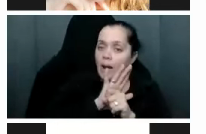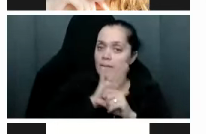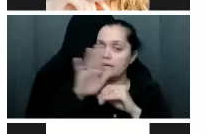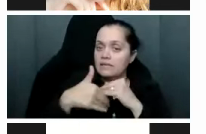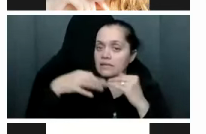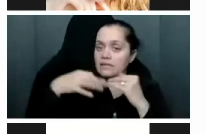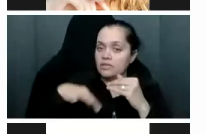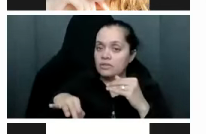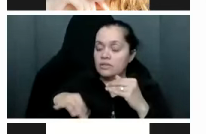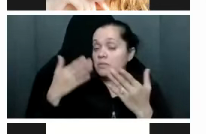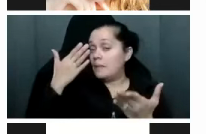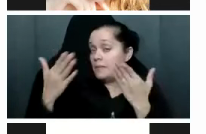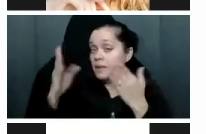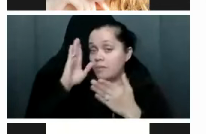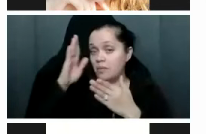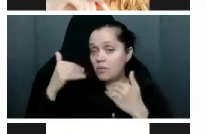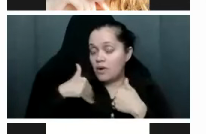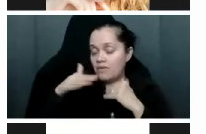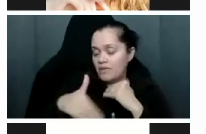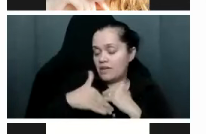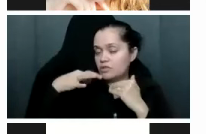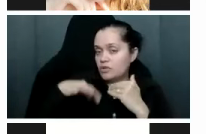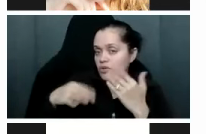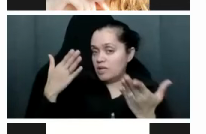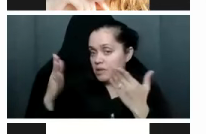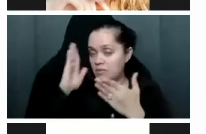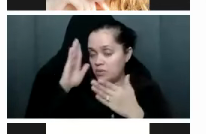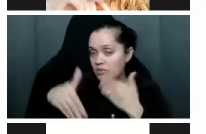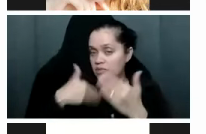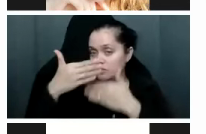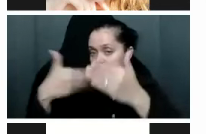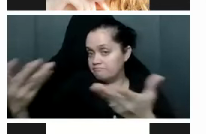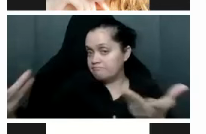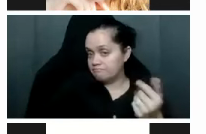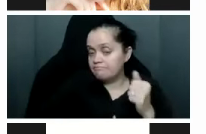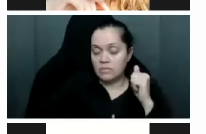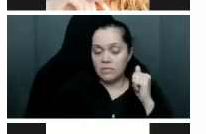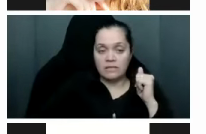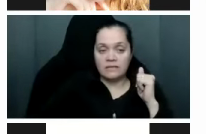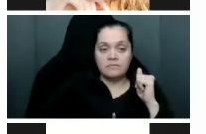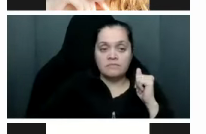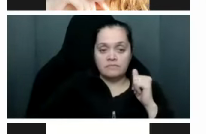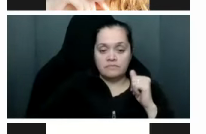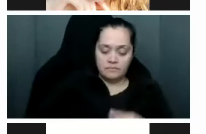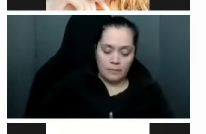there may be extra credit as we go along.